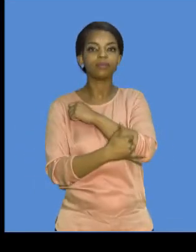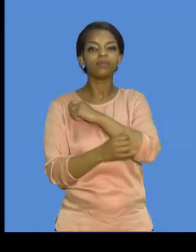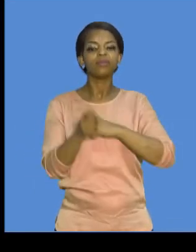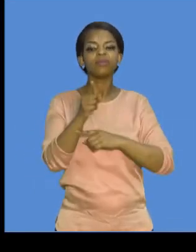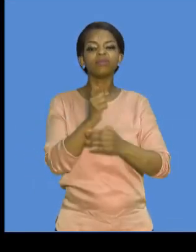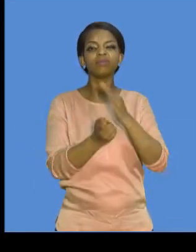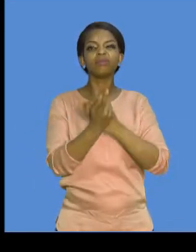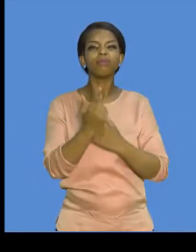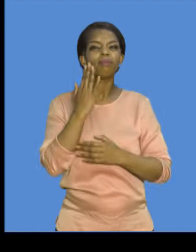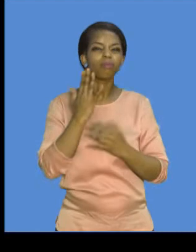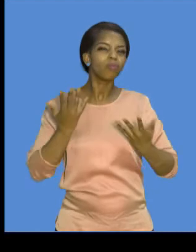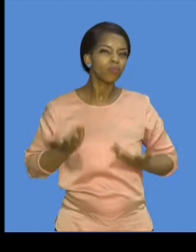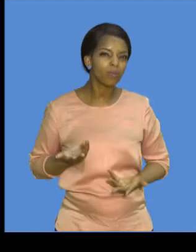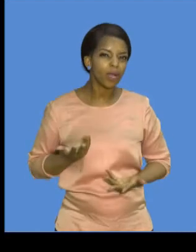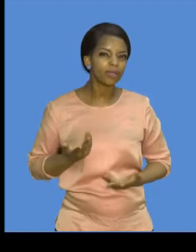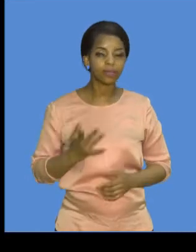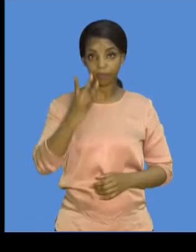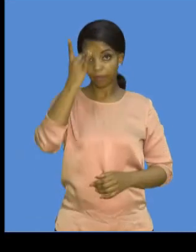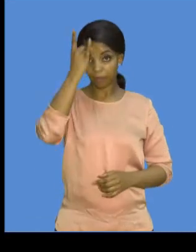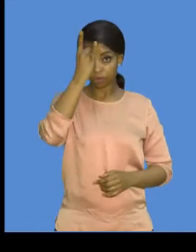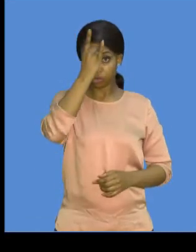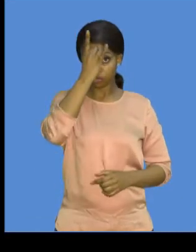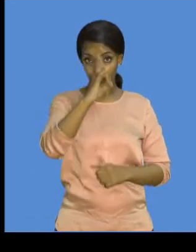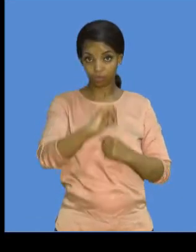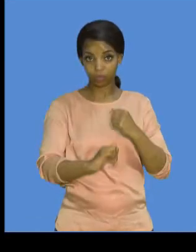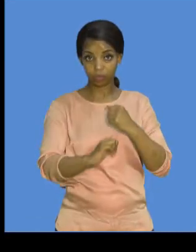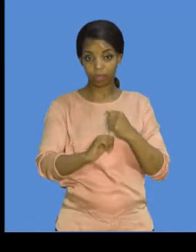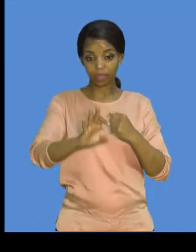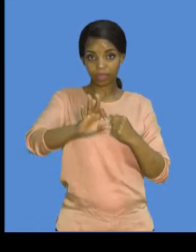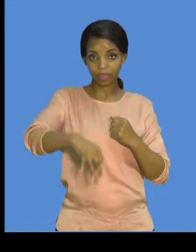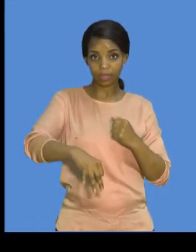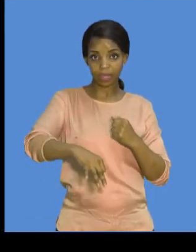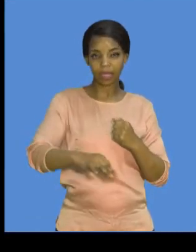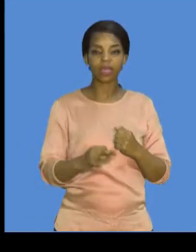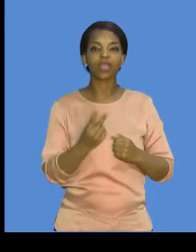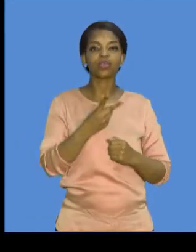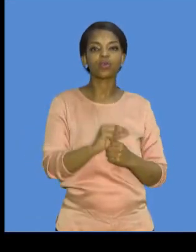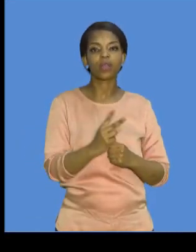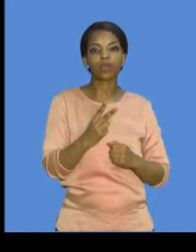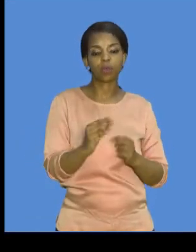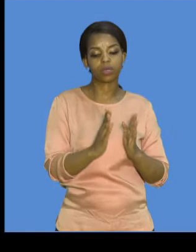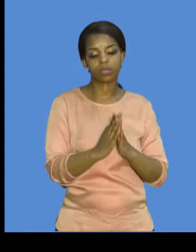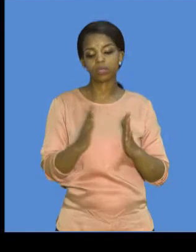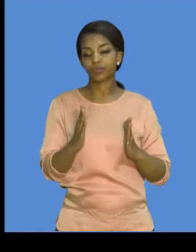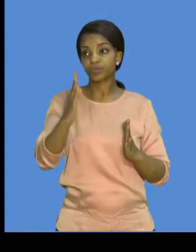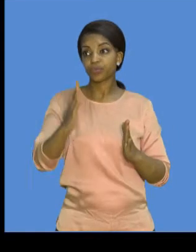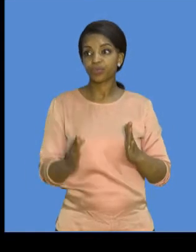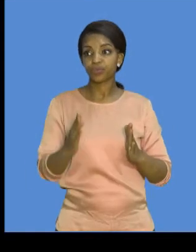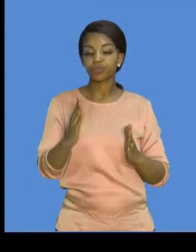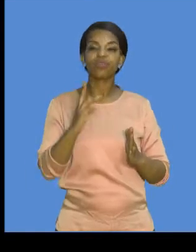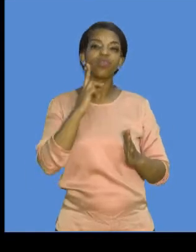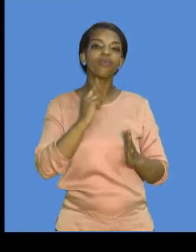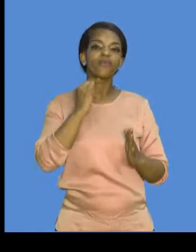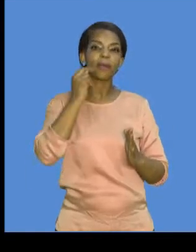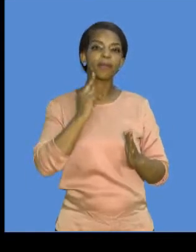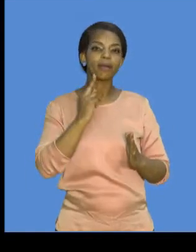2020 and November 2020. Now, if you look at this, between